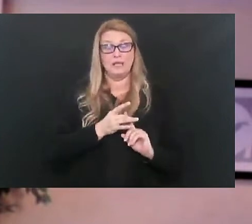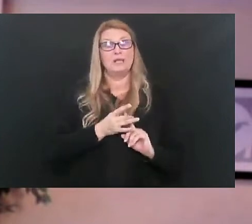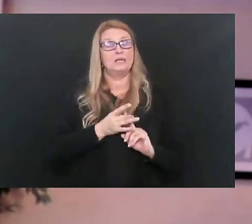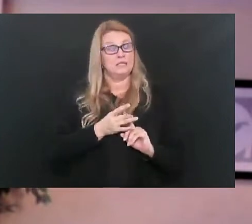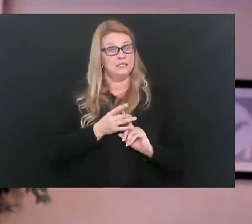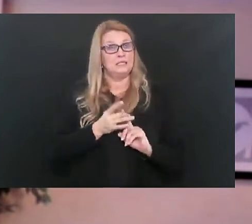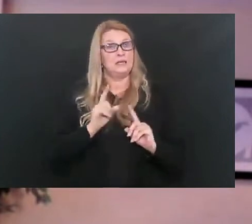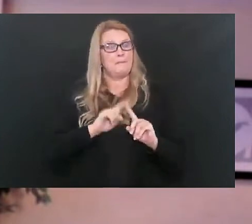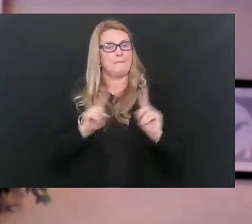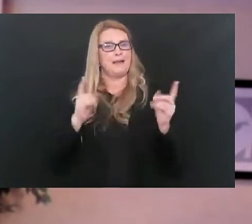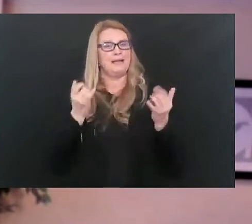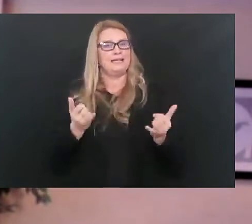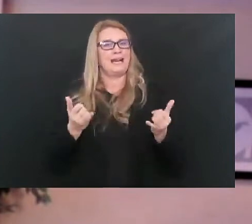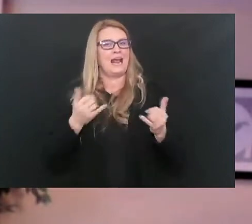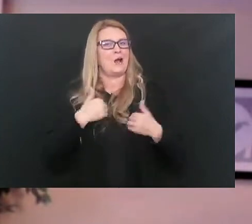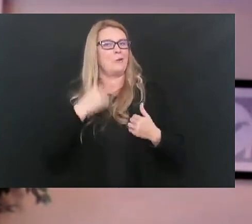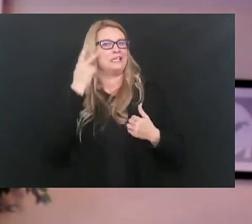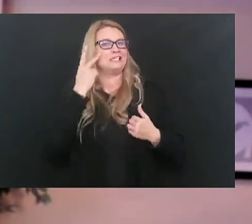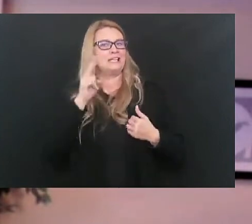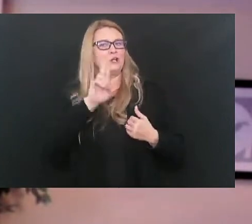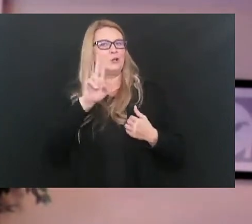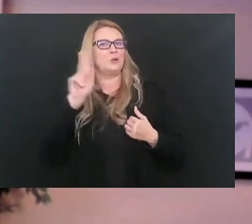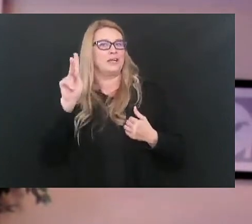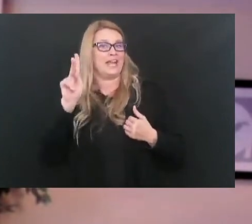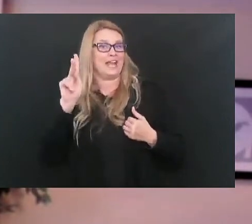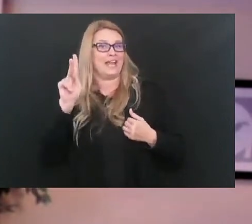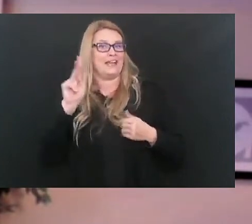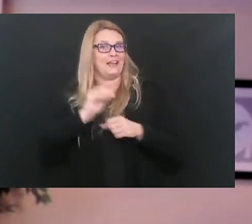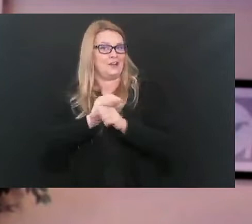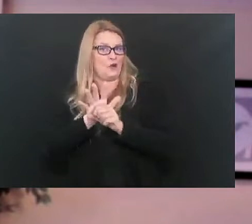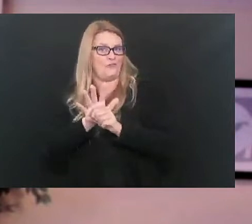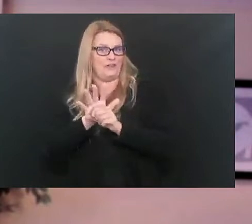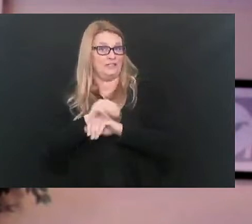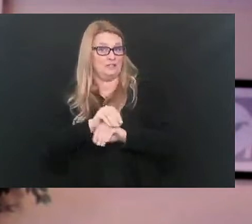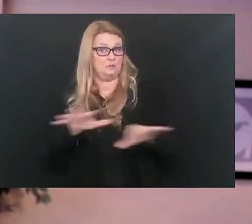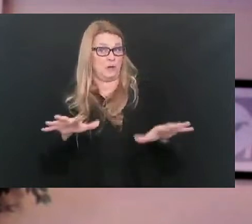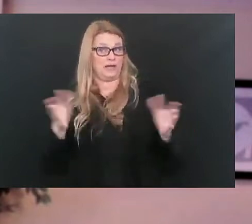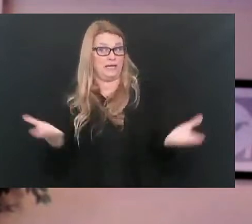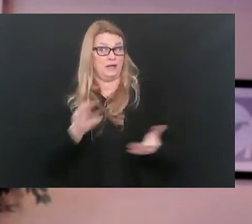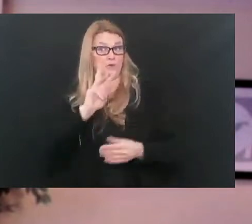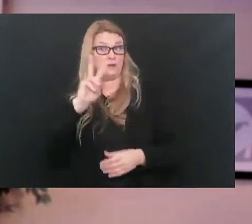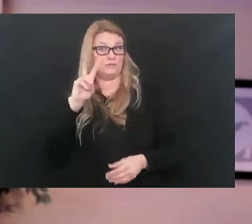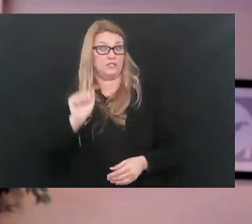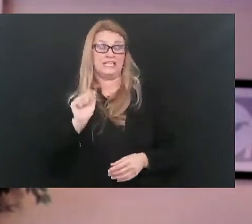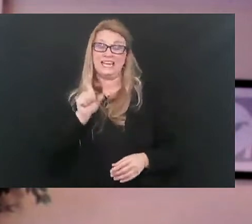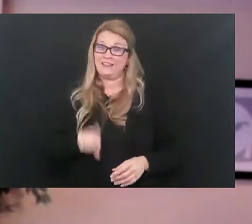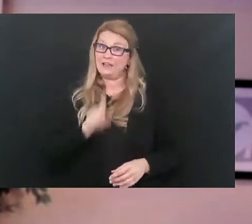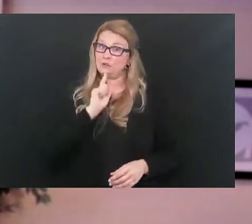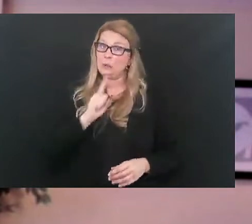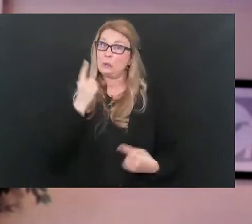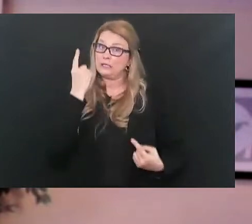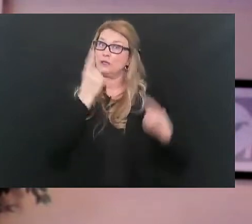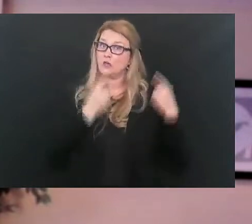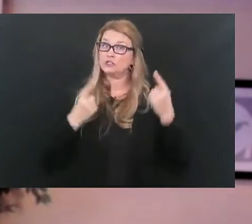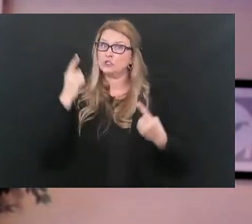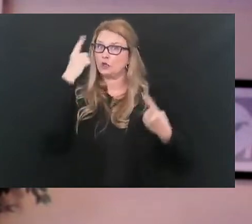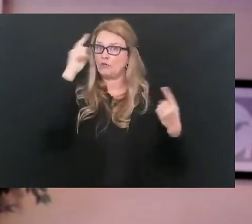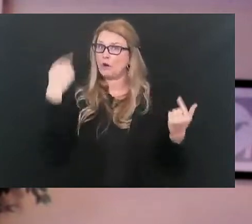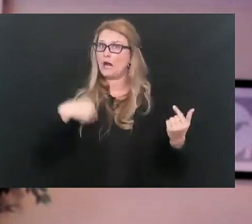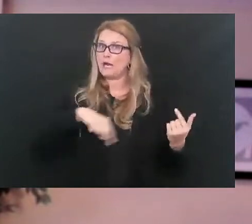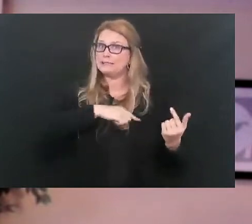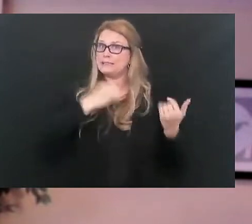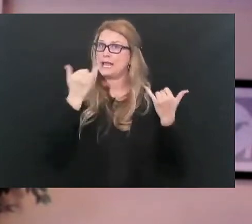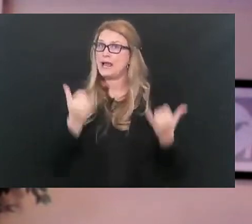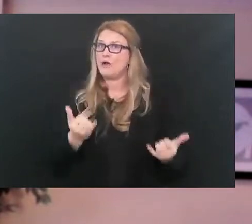now spread of the United Kingdom variant in West Virginia. And that is a particularly concerning issue for us, because